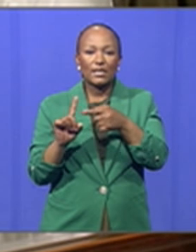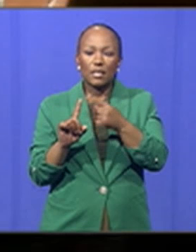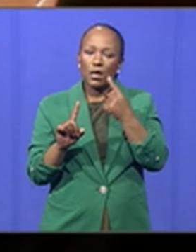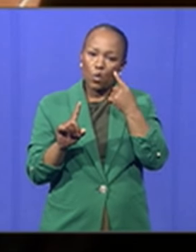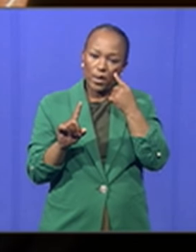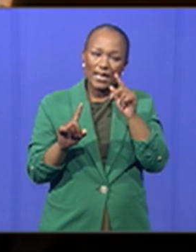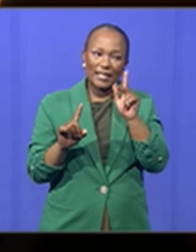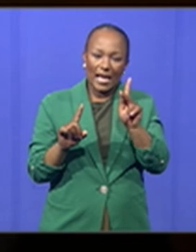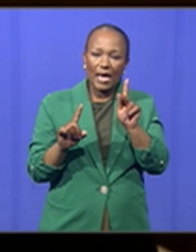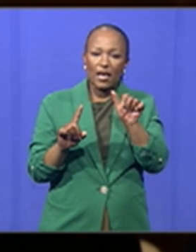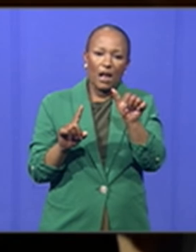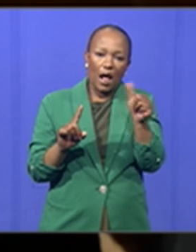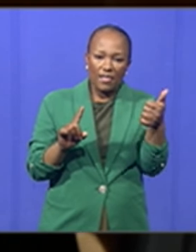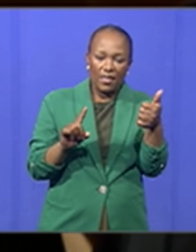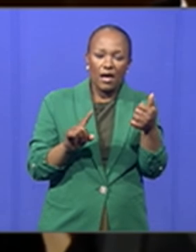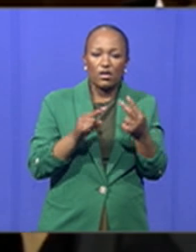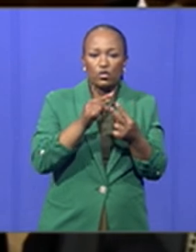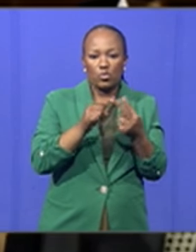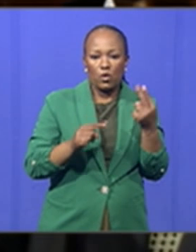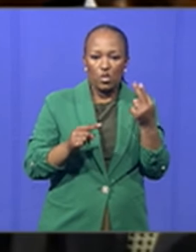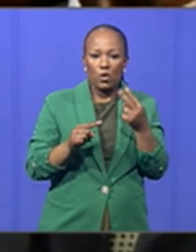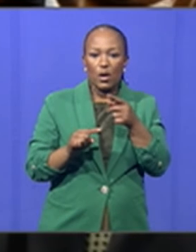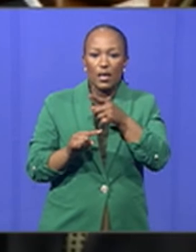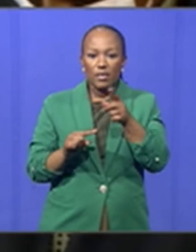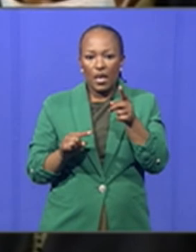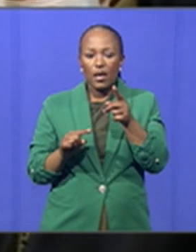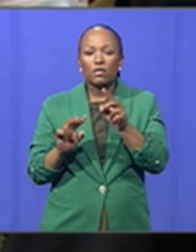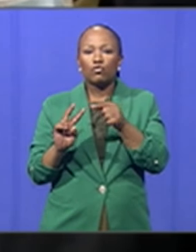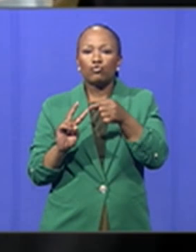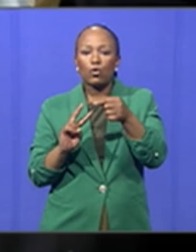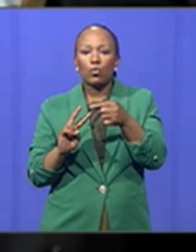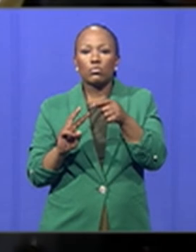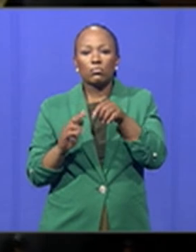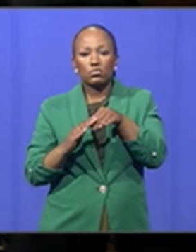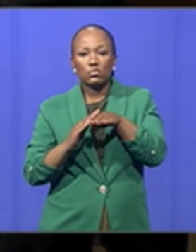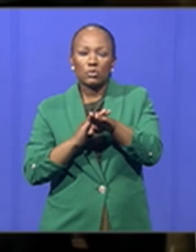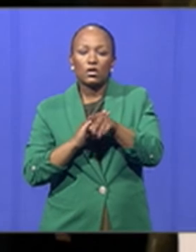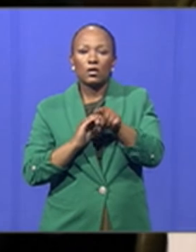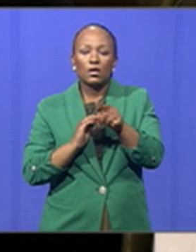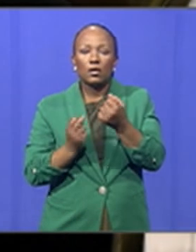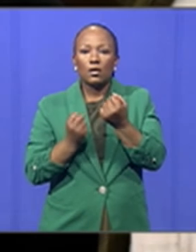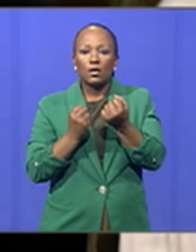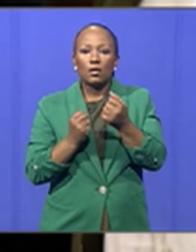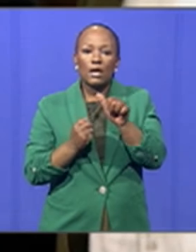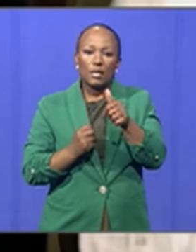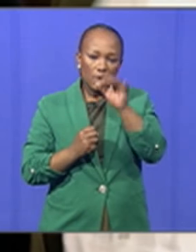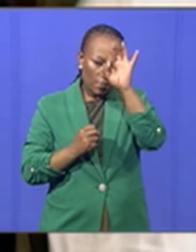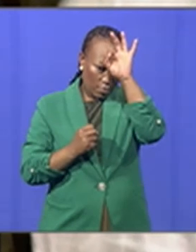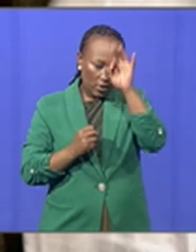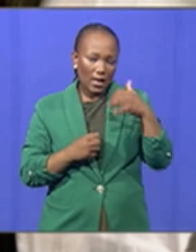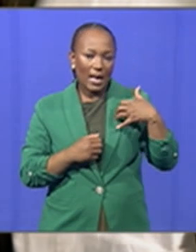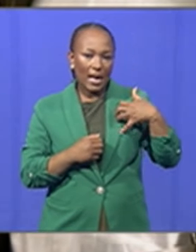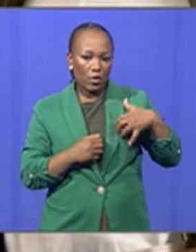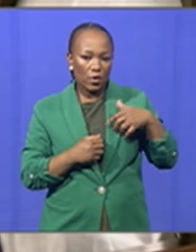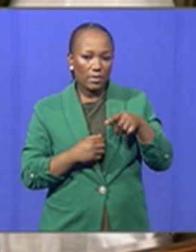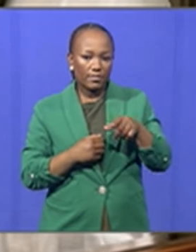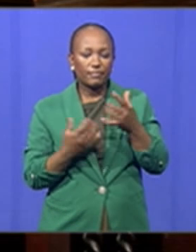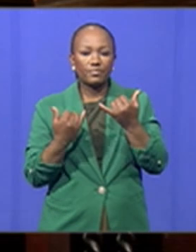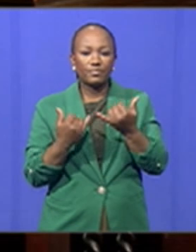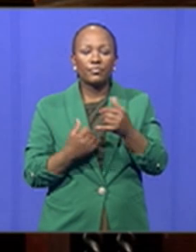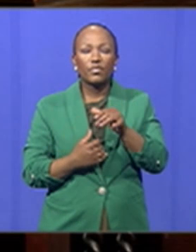bangwe ba babedi. Bobedi ba bona ba ile ba tšwelela ka boripana ga mmogo le mohlankedi wa pele wa maphodisa a Ekurhuleni Keisha Stolz le wa ga